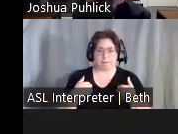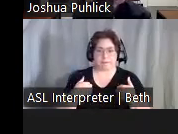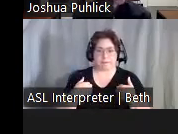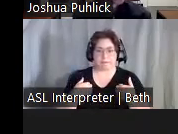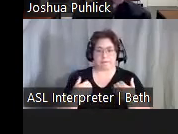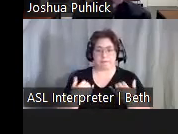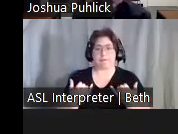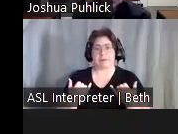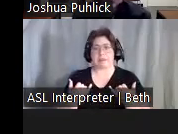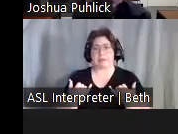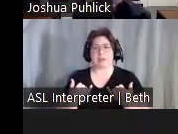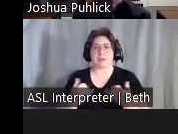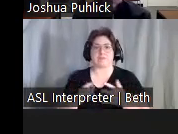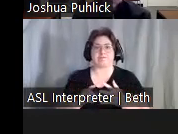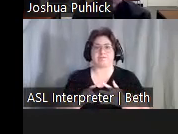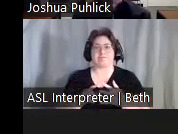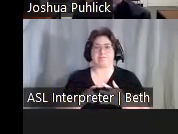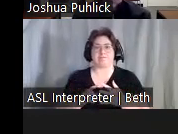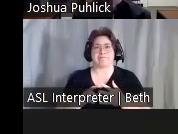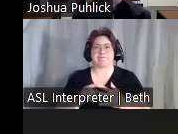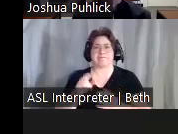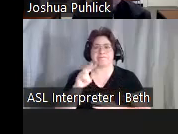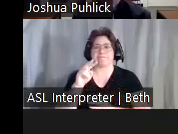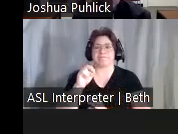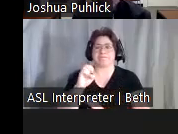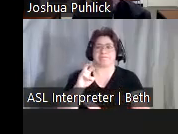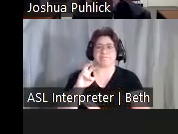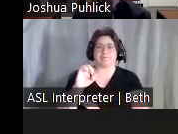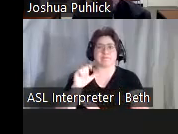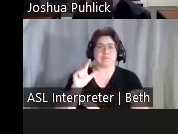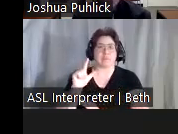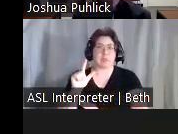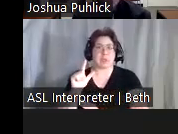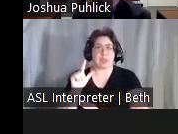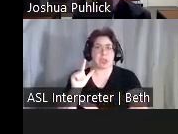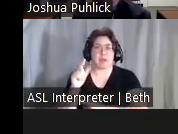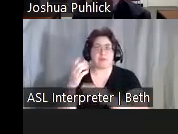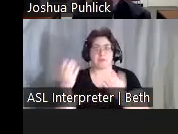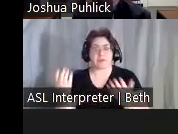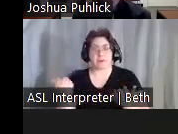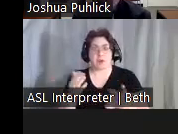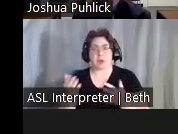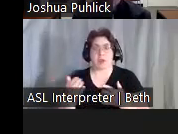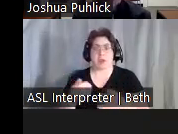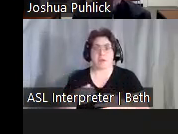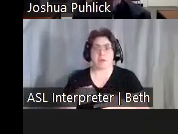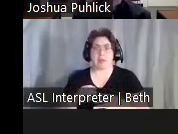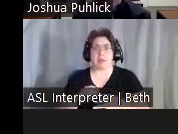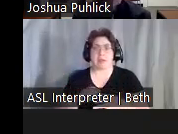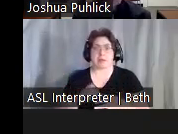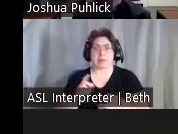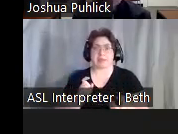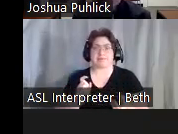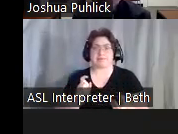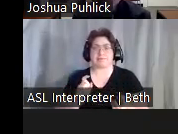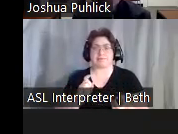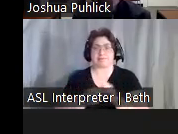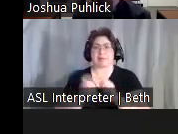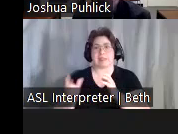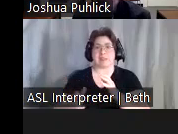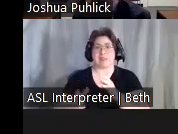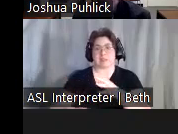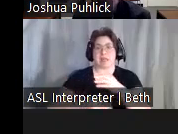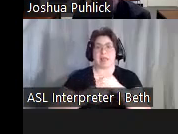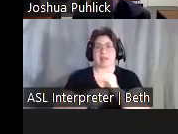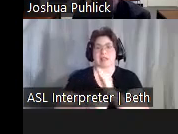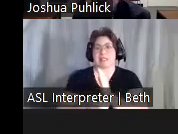novel approaches to maybe supplementing the use of prescribed fire, maybe to do things like